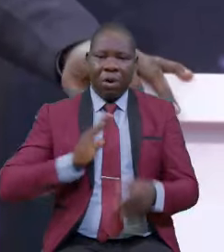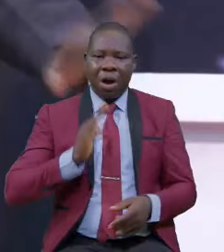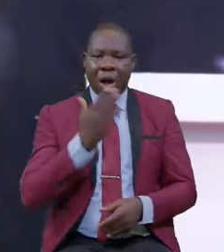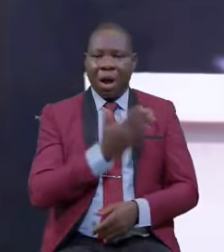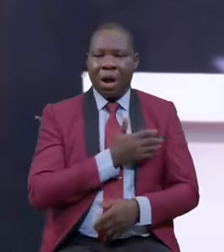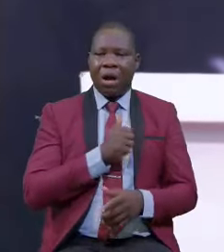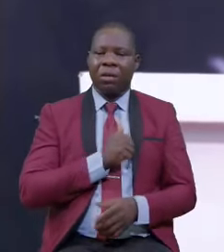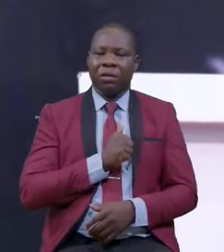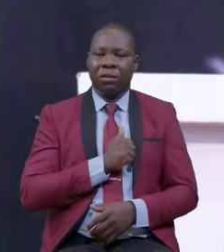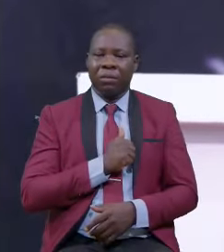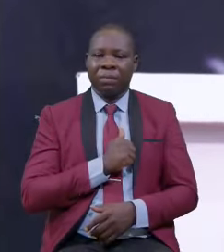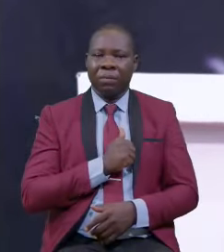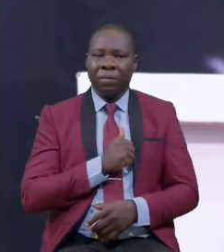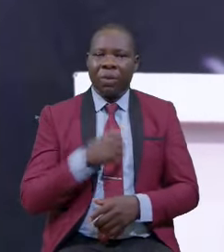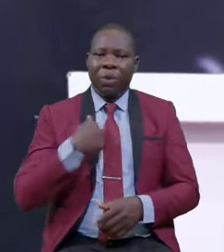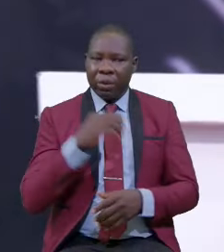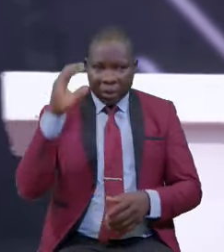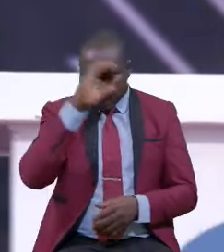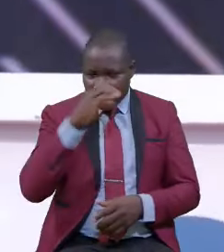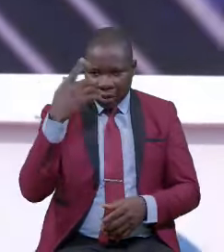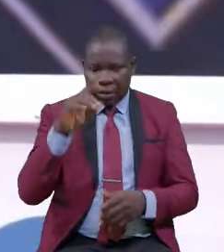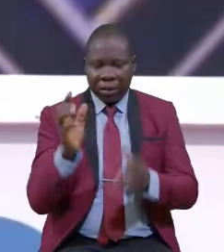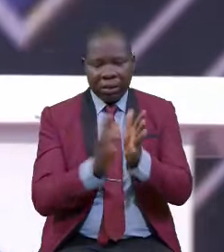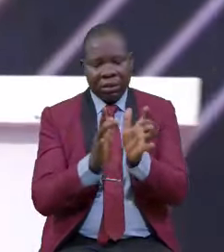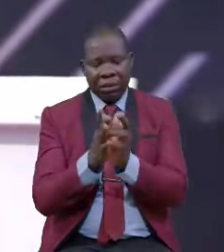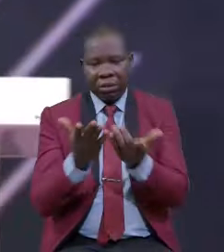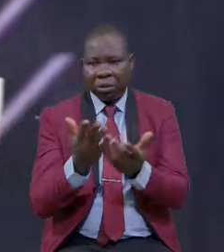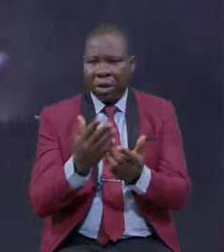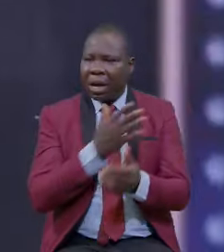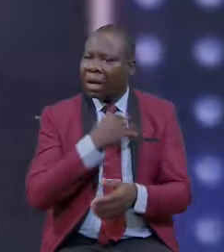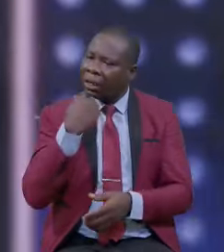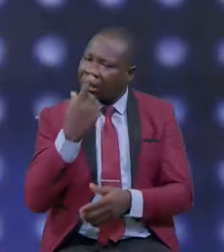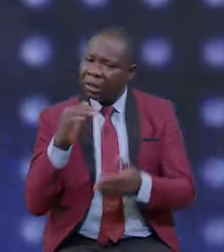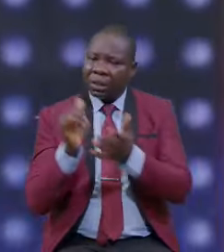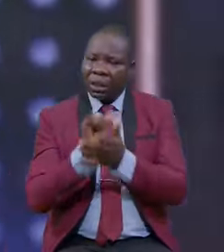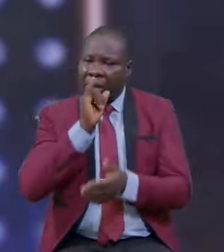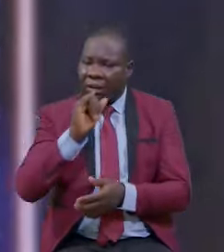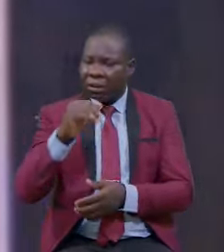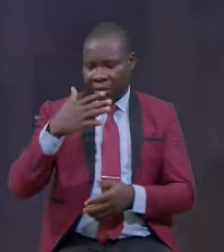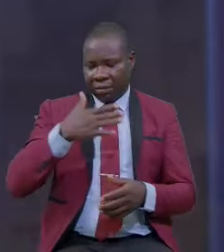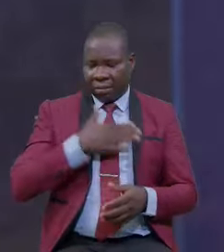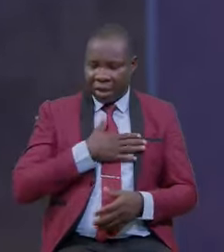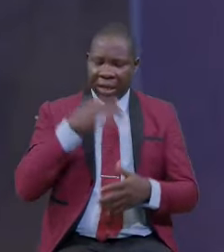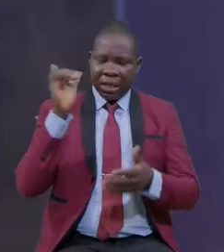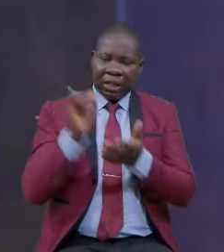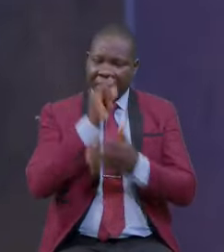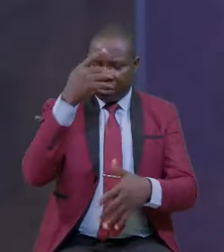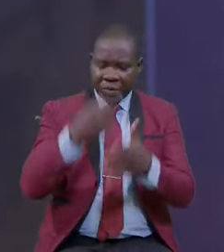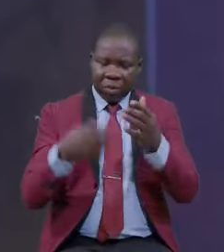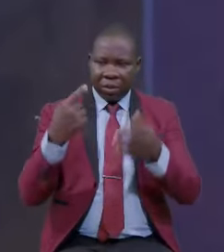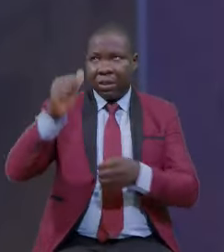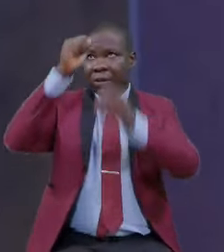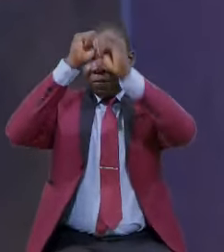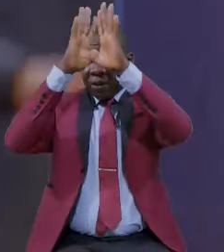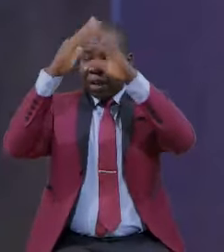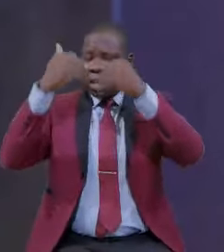scripture. We say, that is mine. That is what the Father has written to me. It's a letter written by